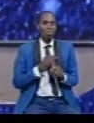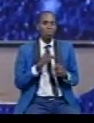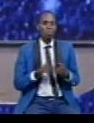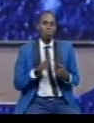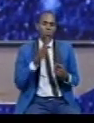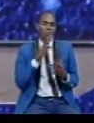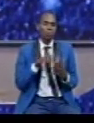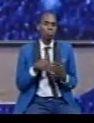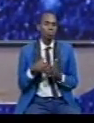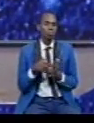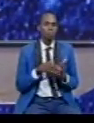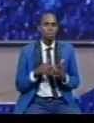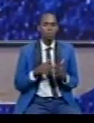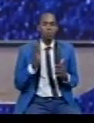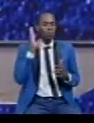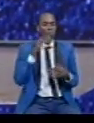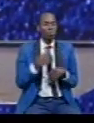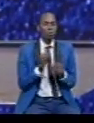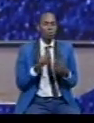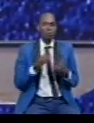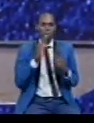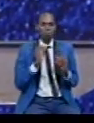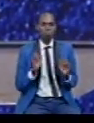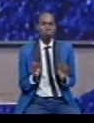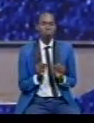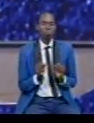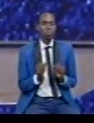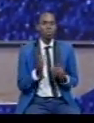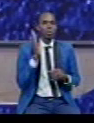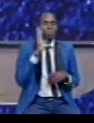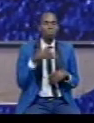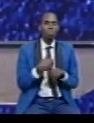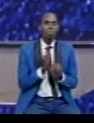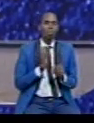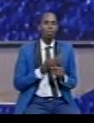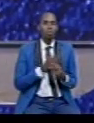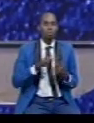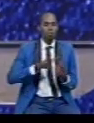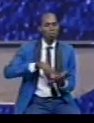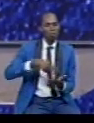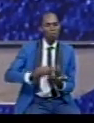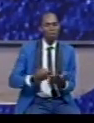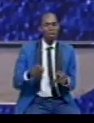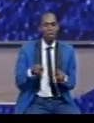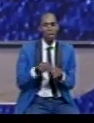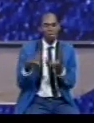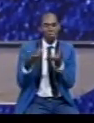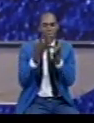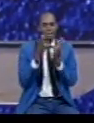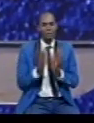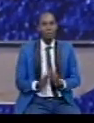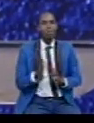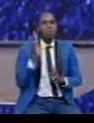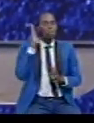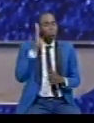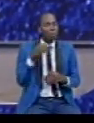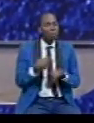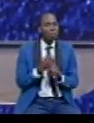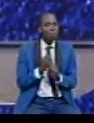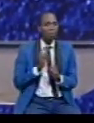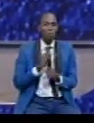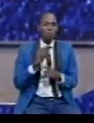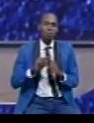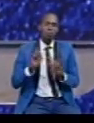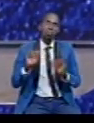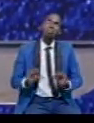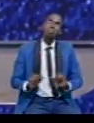us cringe, will make us tremble, will make us fall like a slave, and will make us submit and